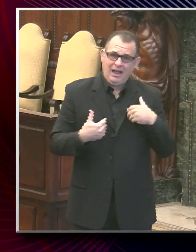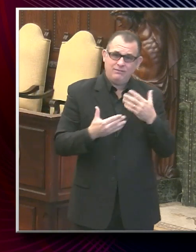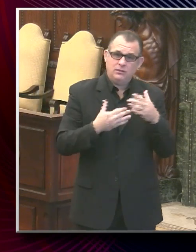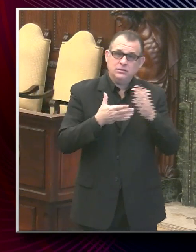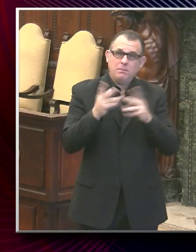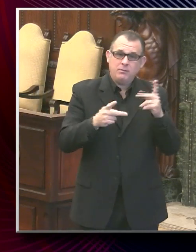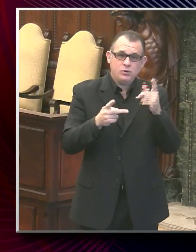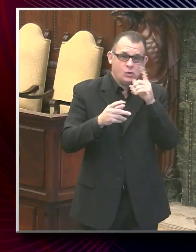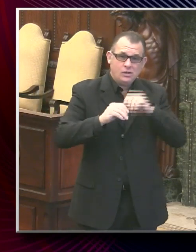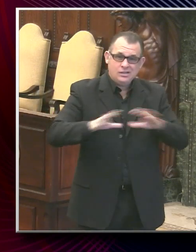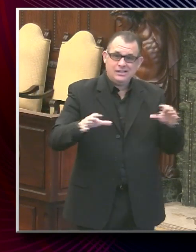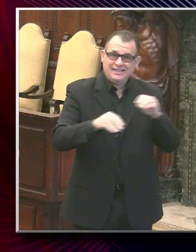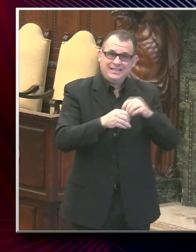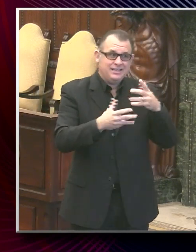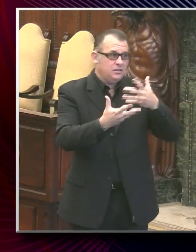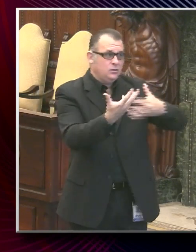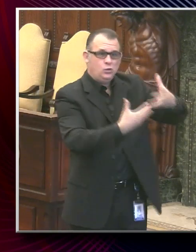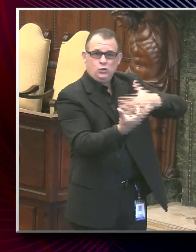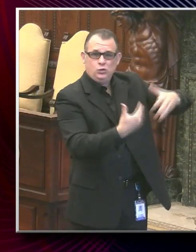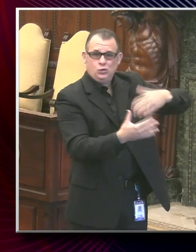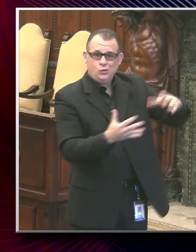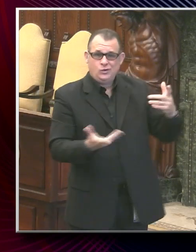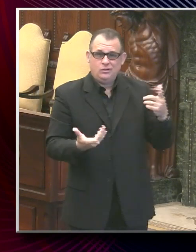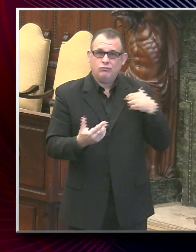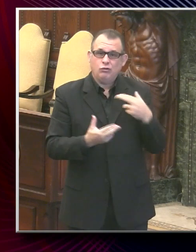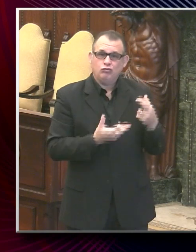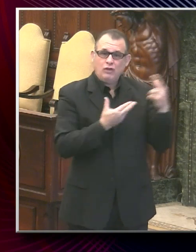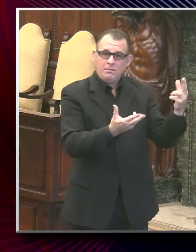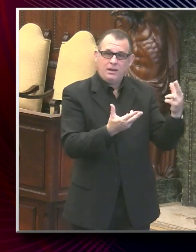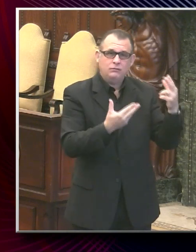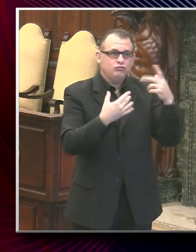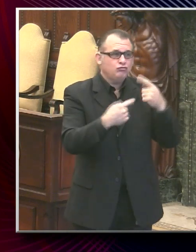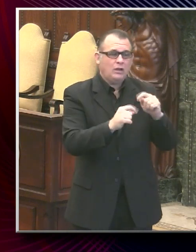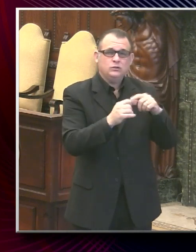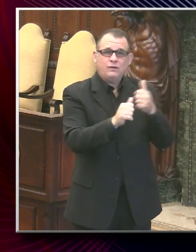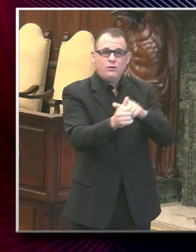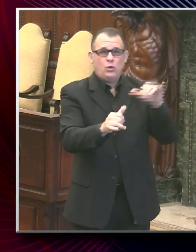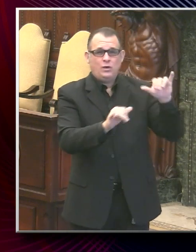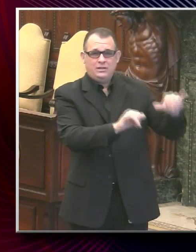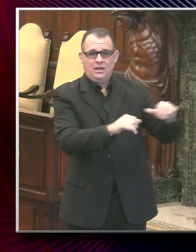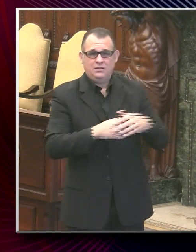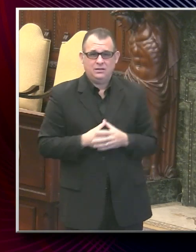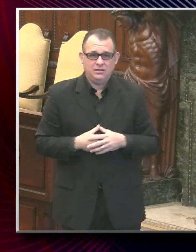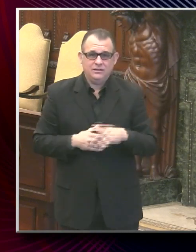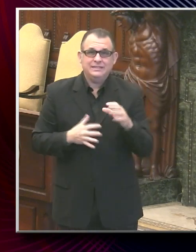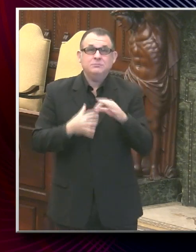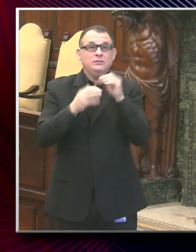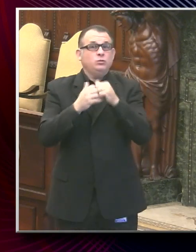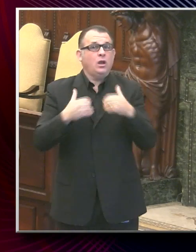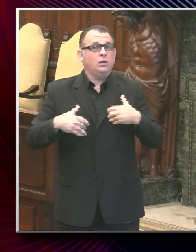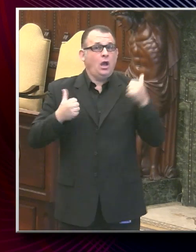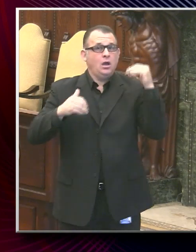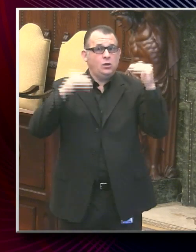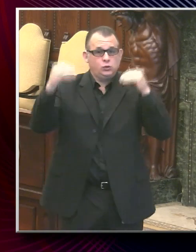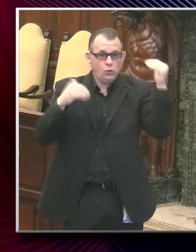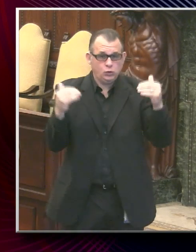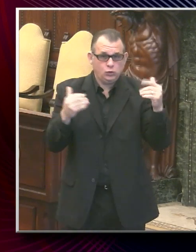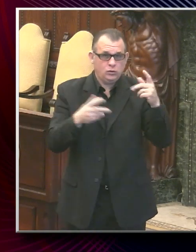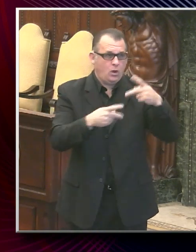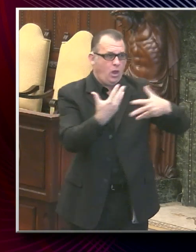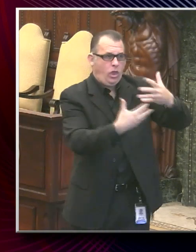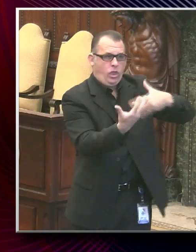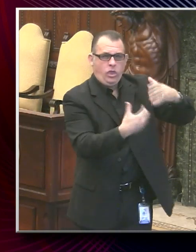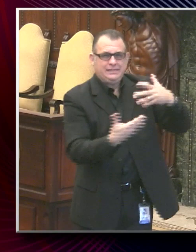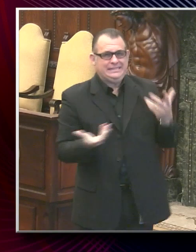social events, we're particularly recommending that people avoid social events, especially young adults, where the virus seems to be spreading particularly right